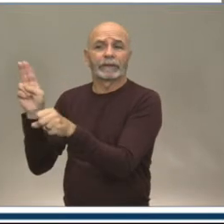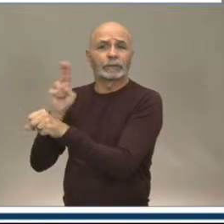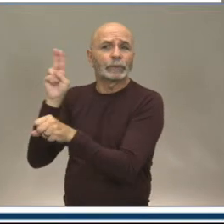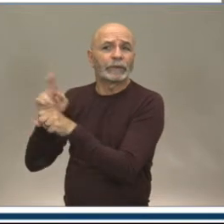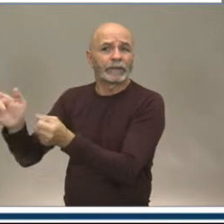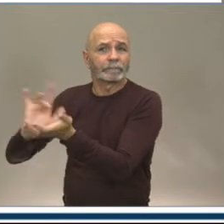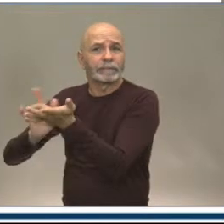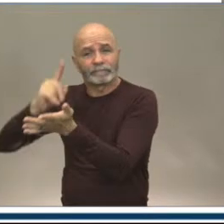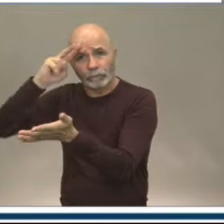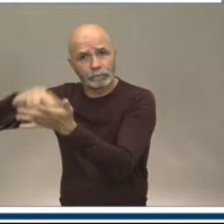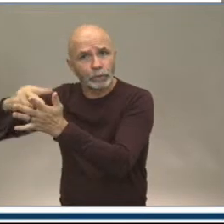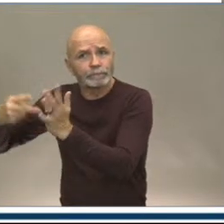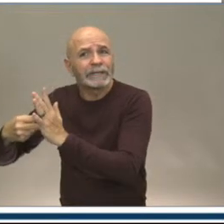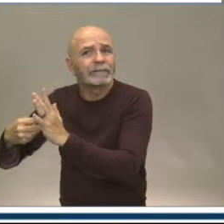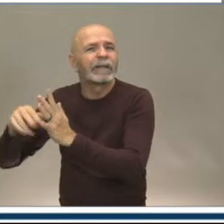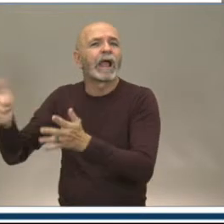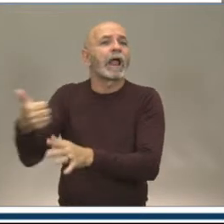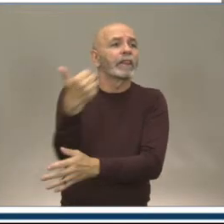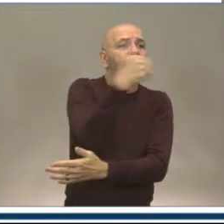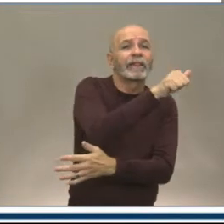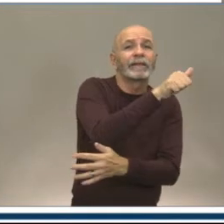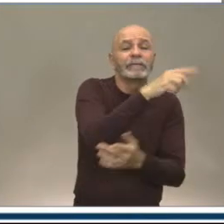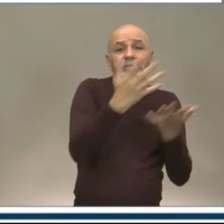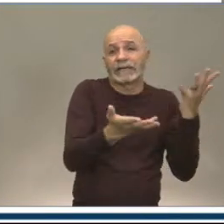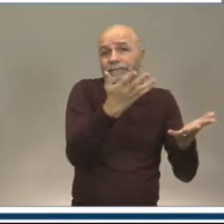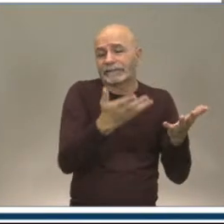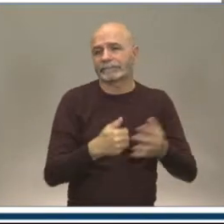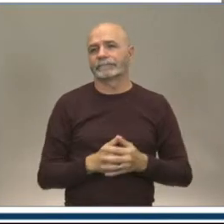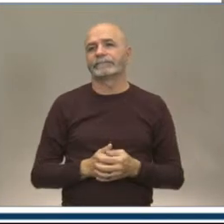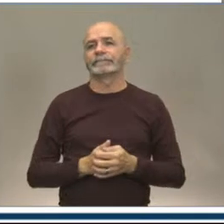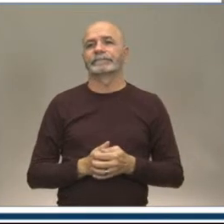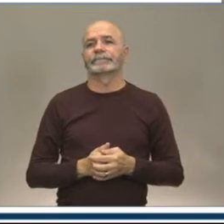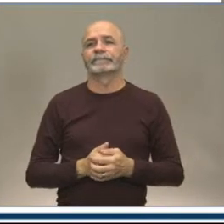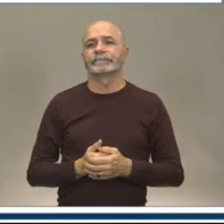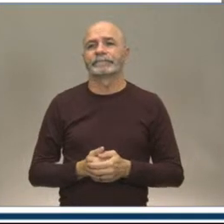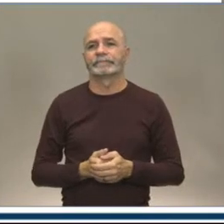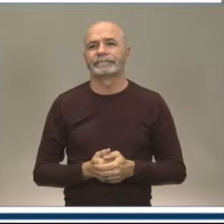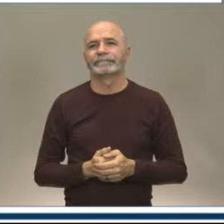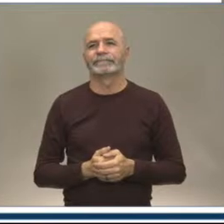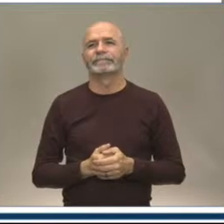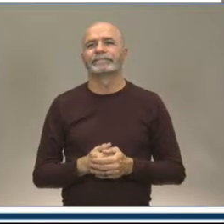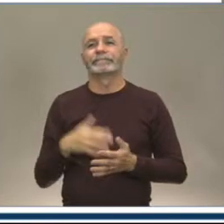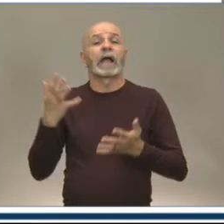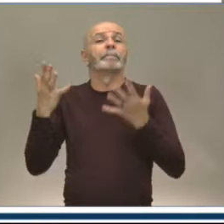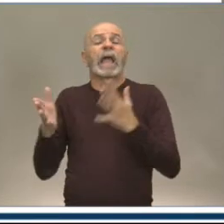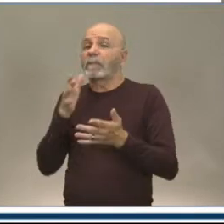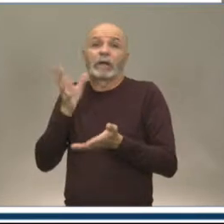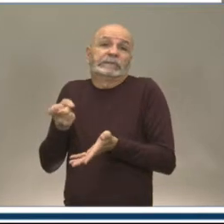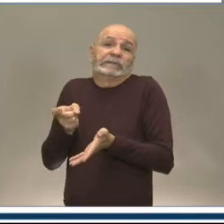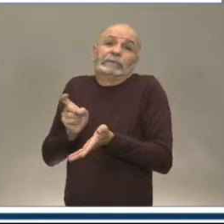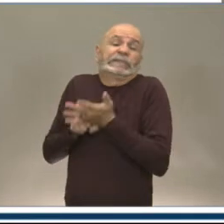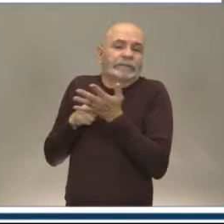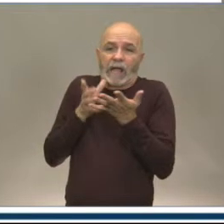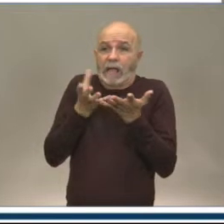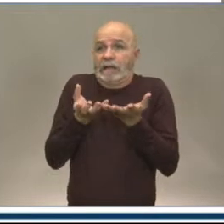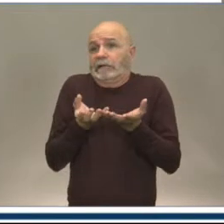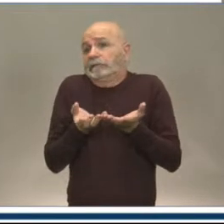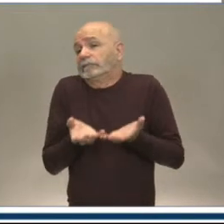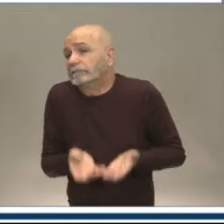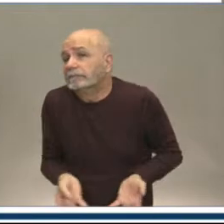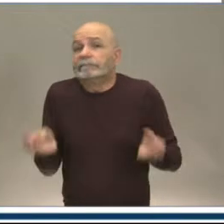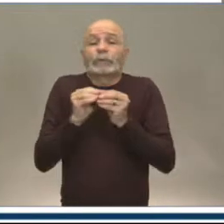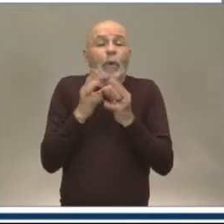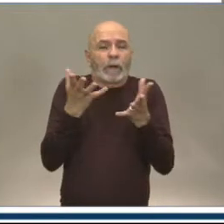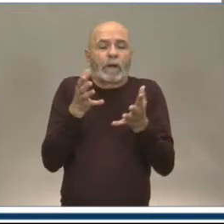we have available here in the province for people who require, in hospitalized and